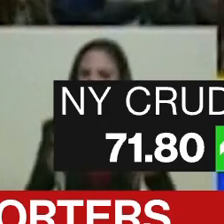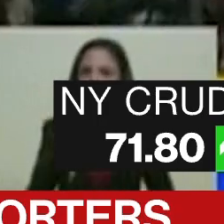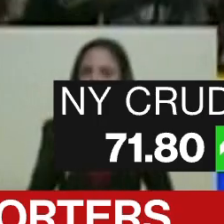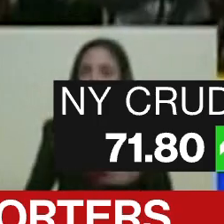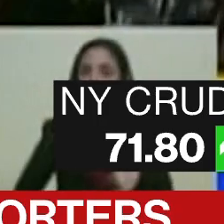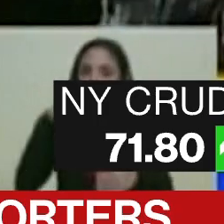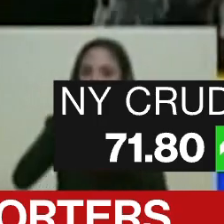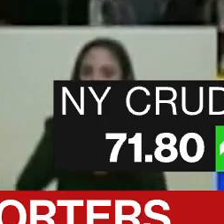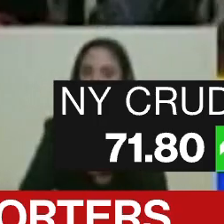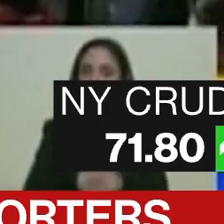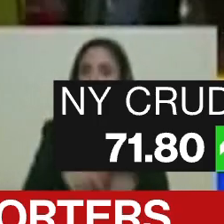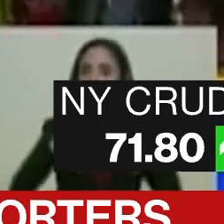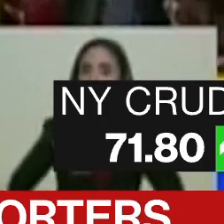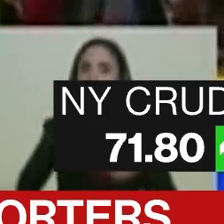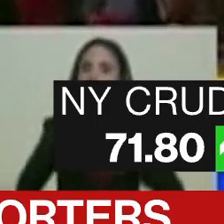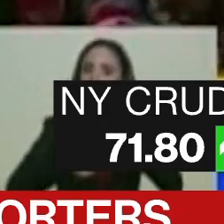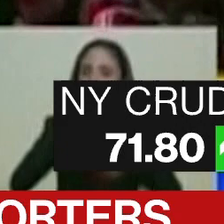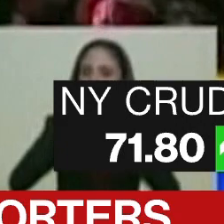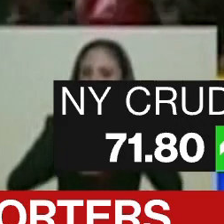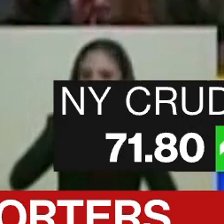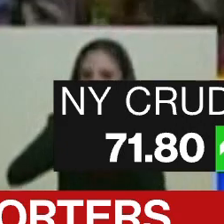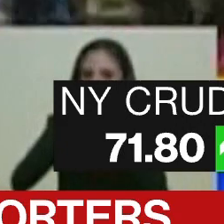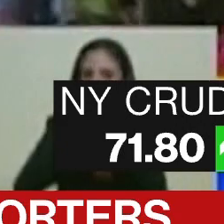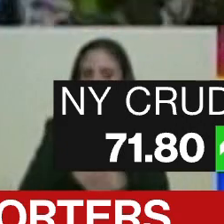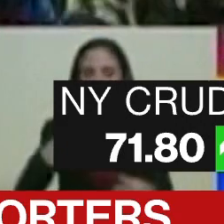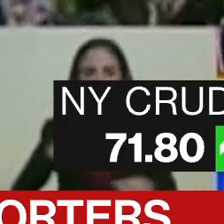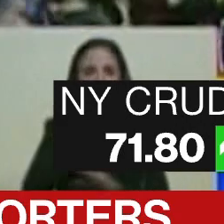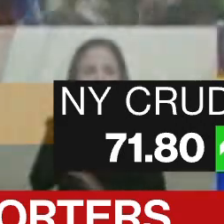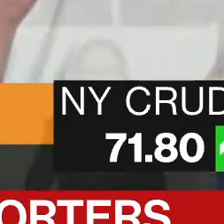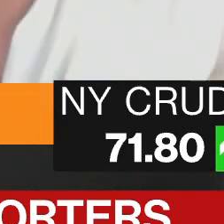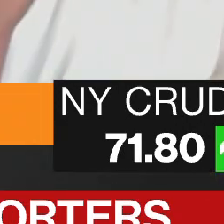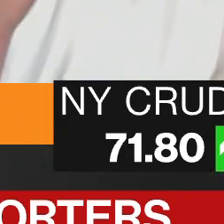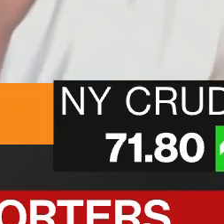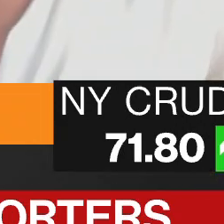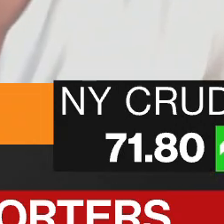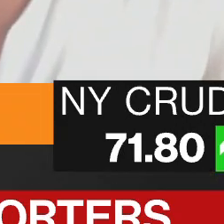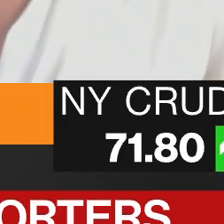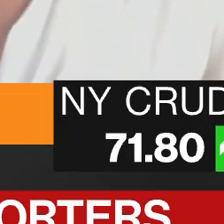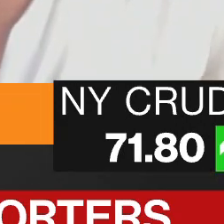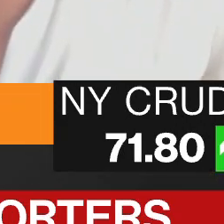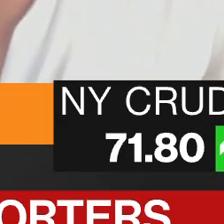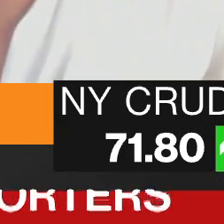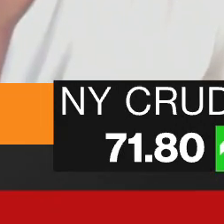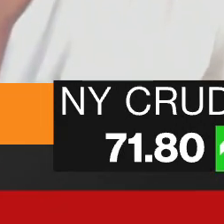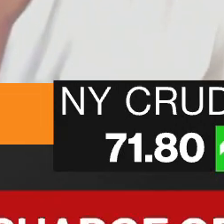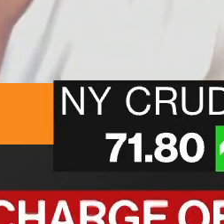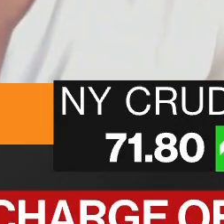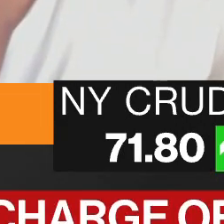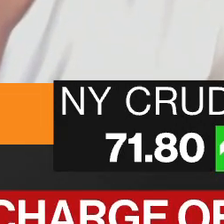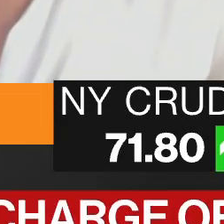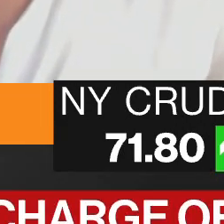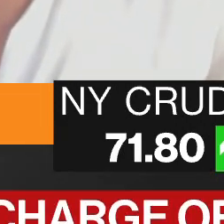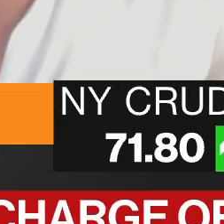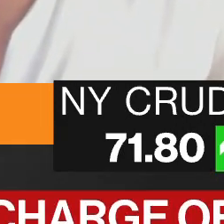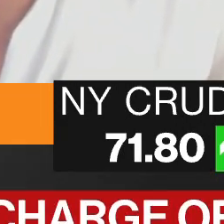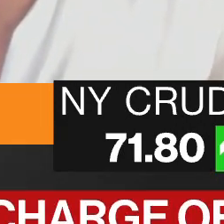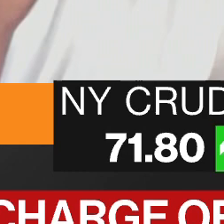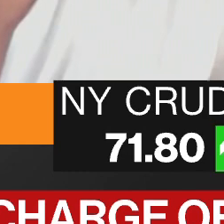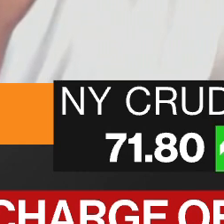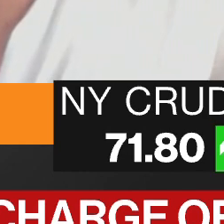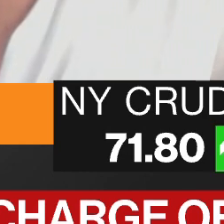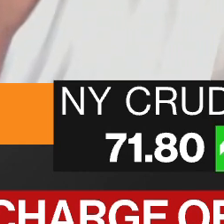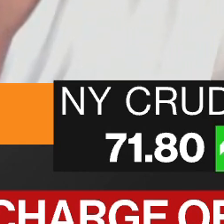well. Let's get the very latest from Caracas. Our Bloomberg Venezuela Bureau Chief Patricia Laya is there for us. And Patricia, just give us an idea